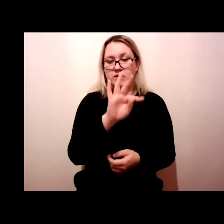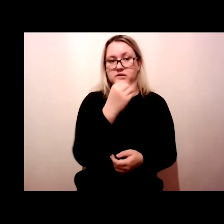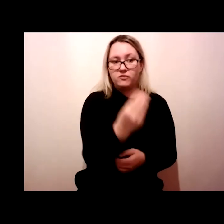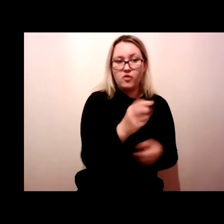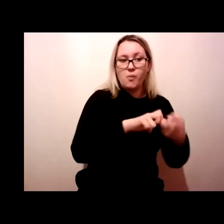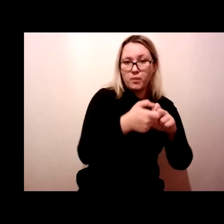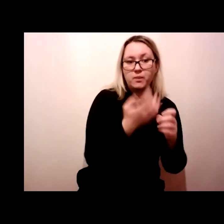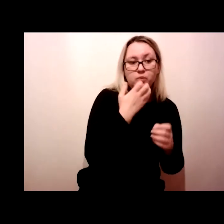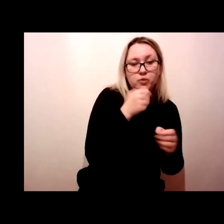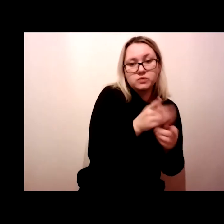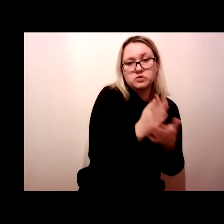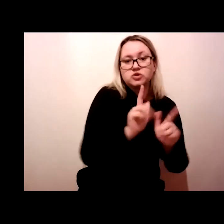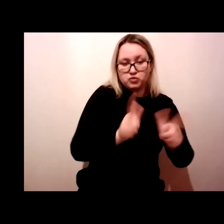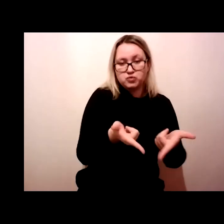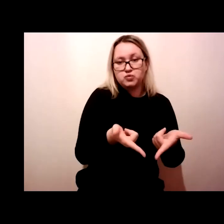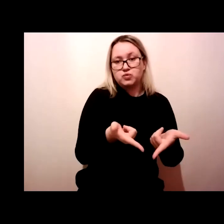appropriate.